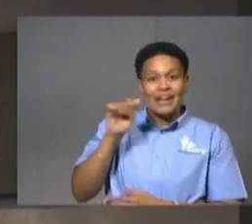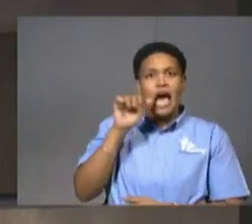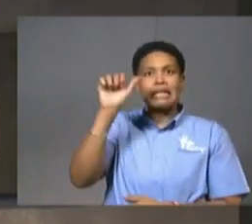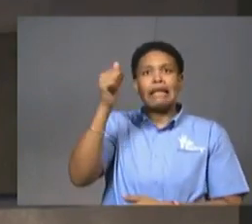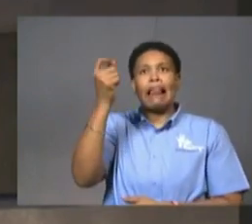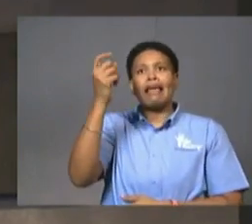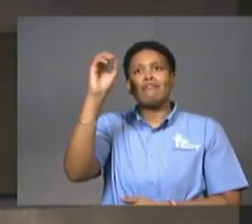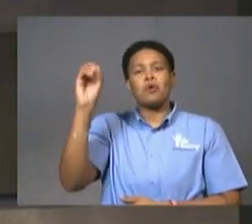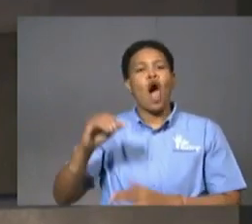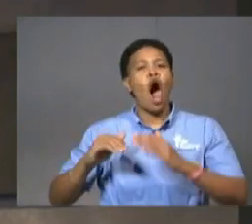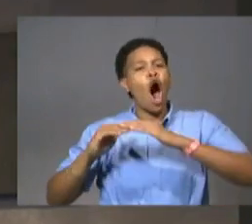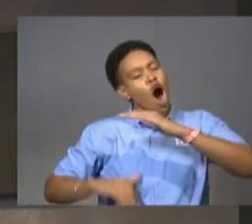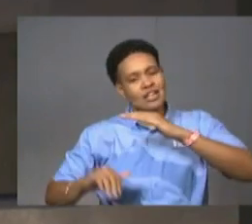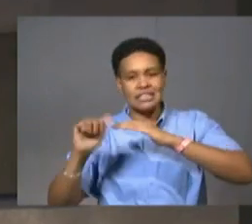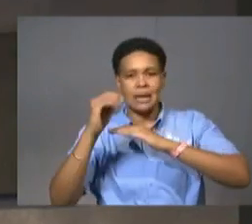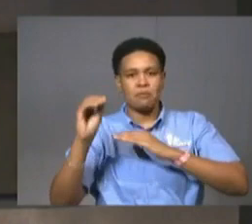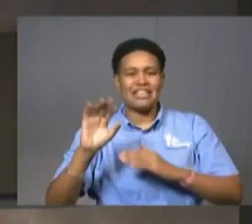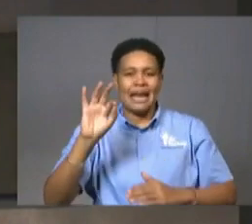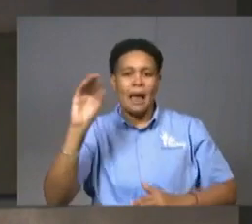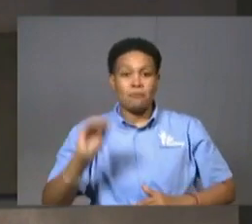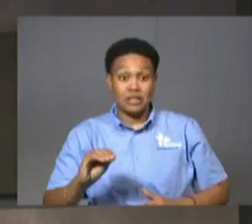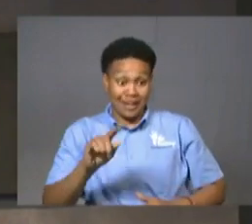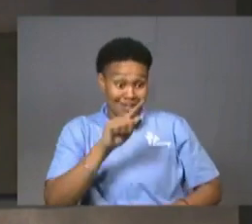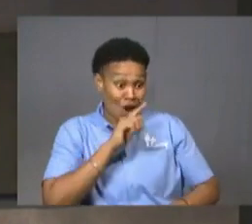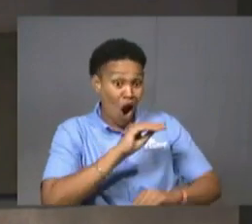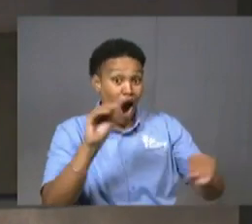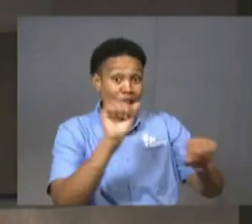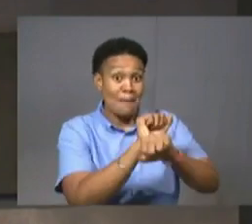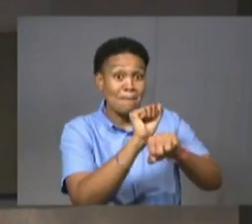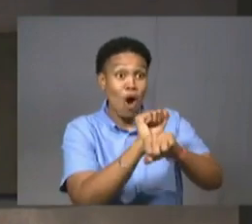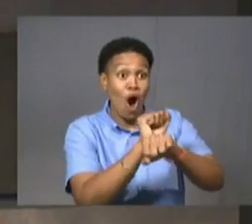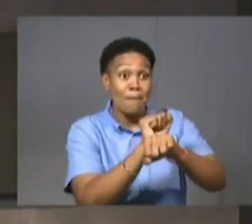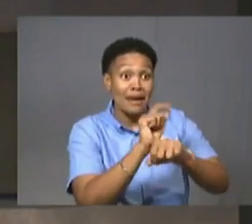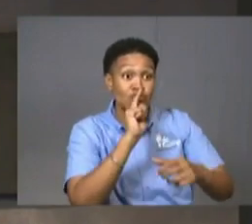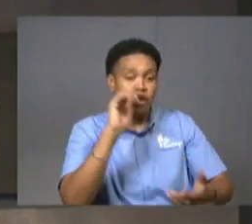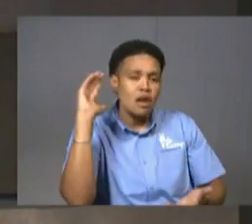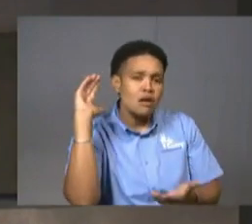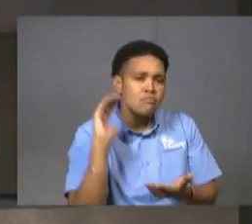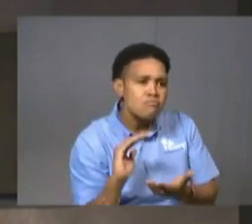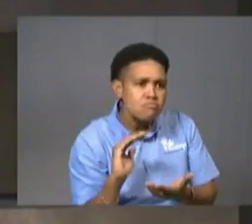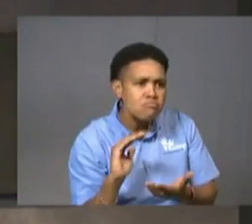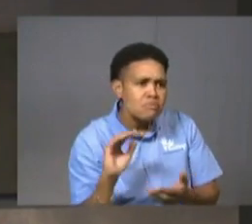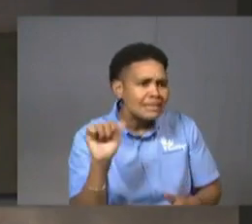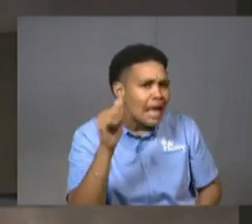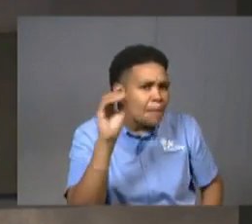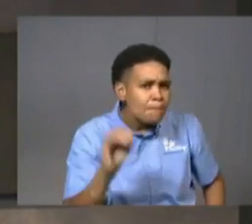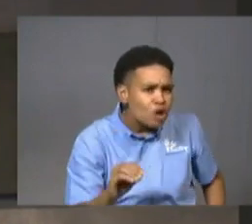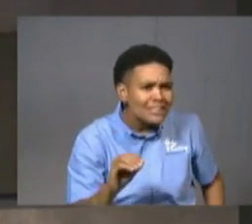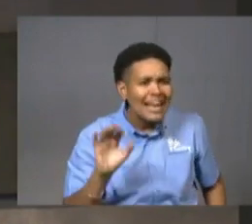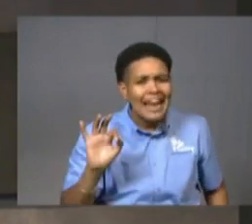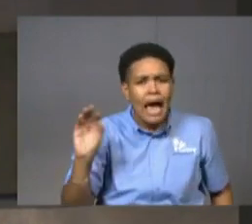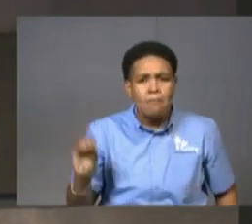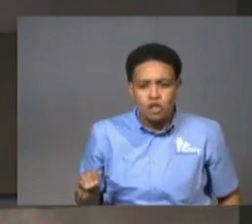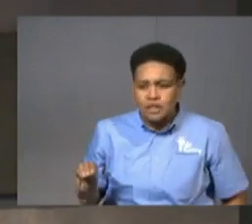10%, 9%. Unemployment was also brought down to below 10% to 9%.